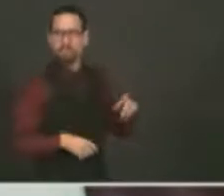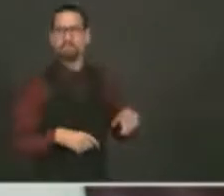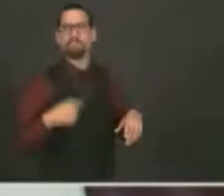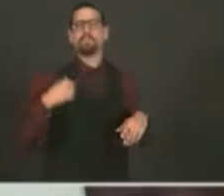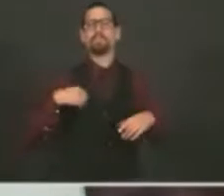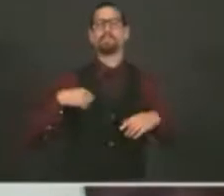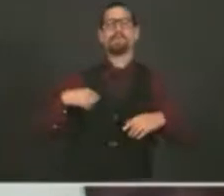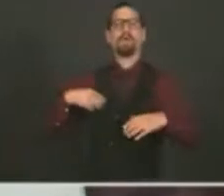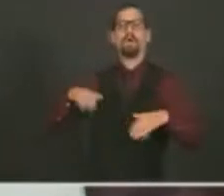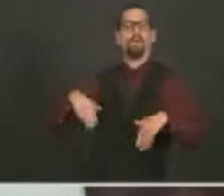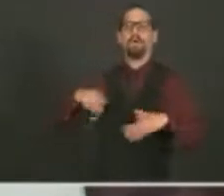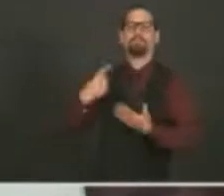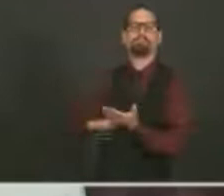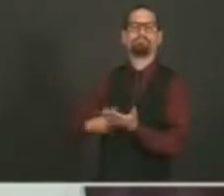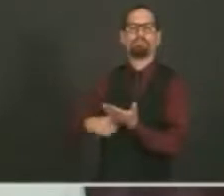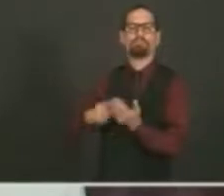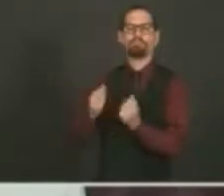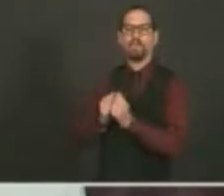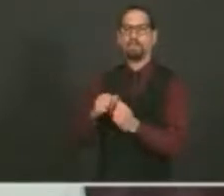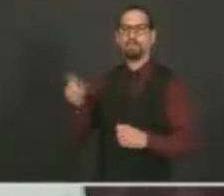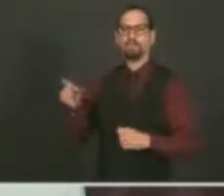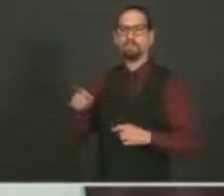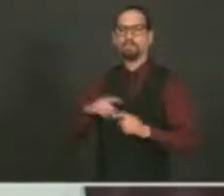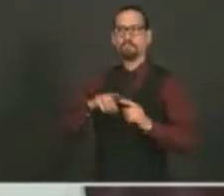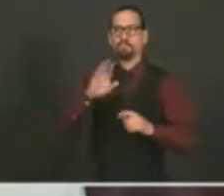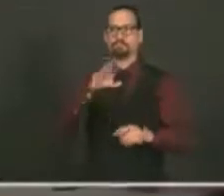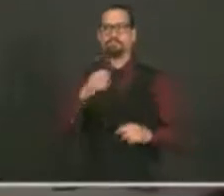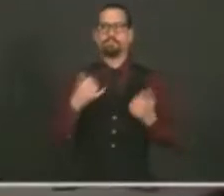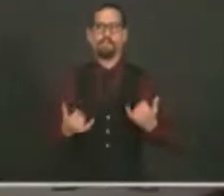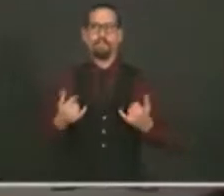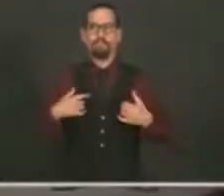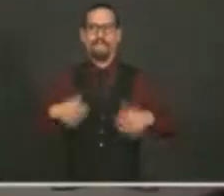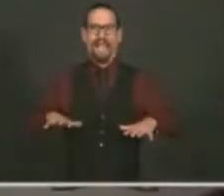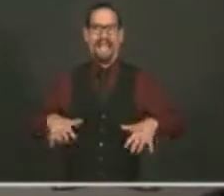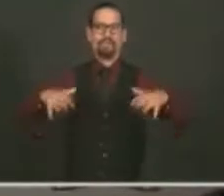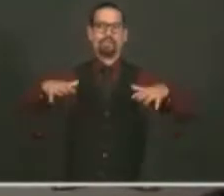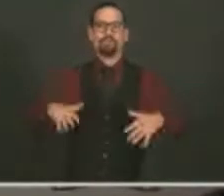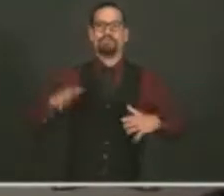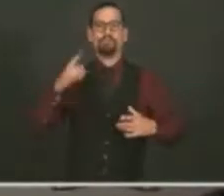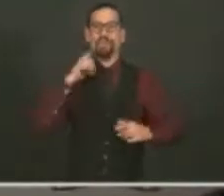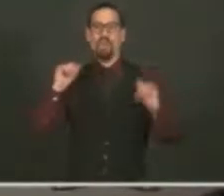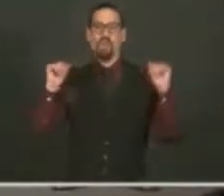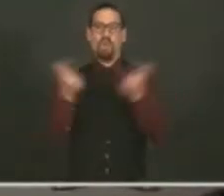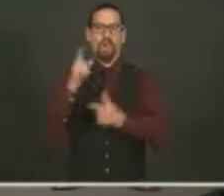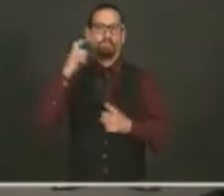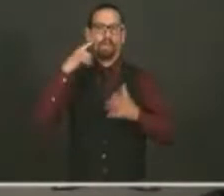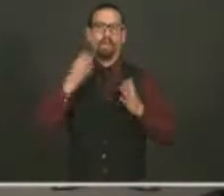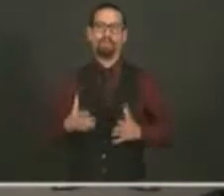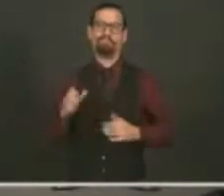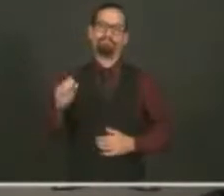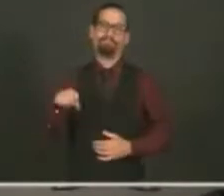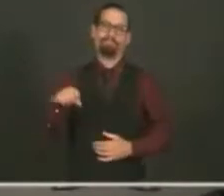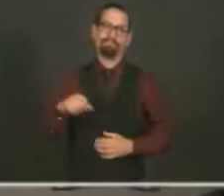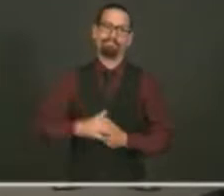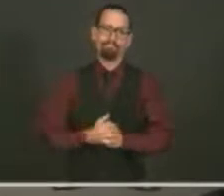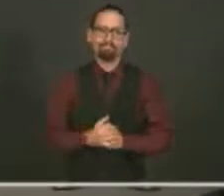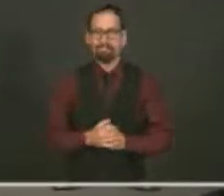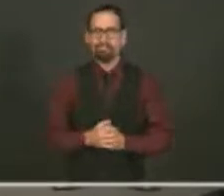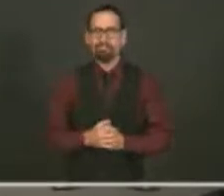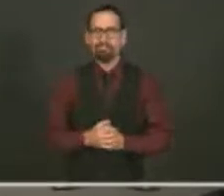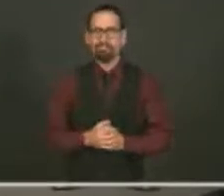for governors, though. I mean, there's a lot of chatter among us. Governor, you were really adamant that students should be in